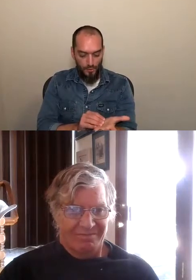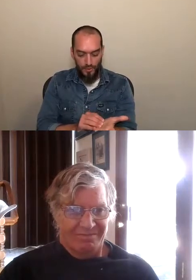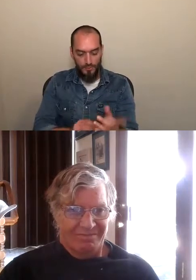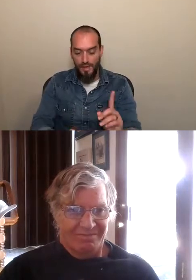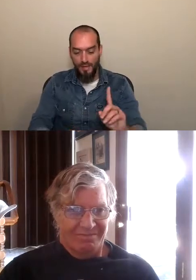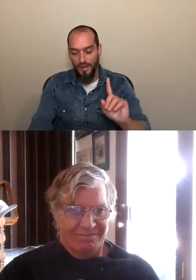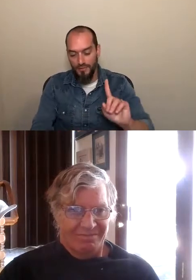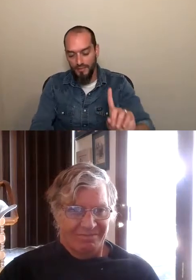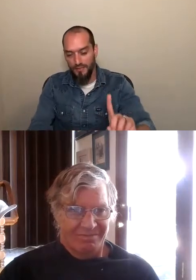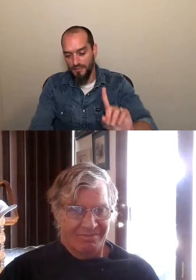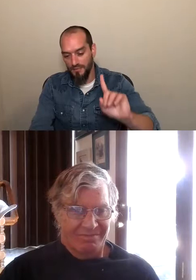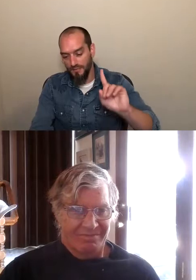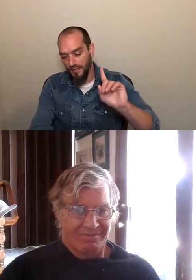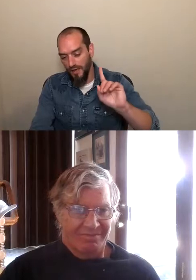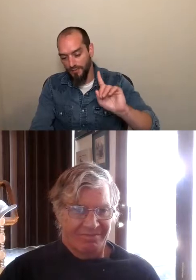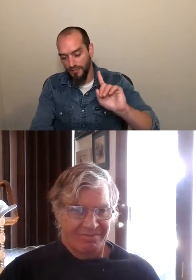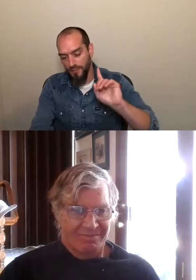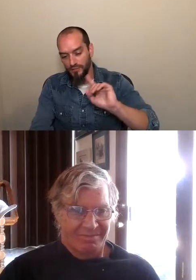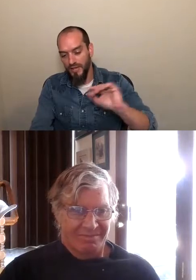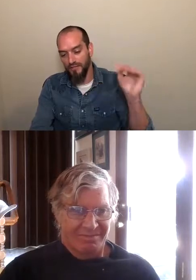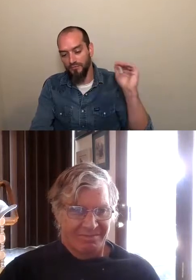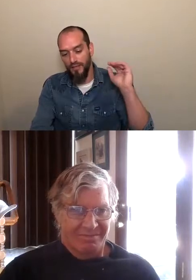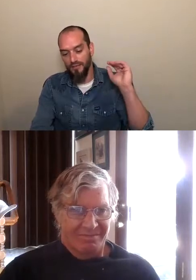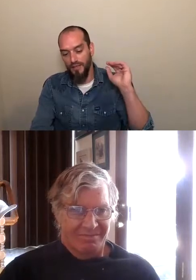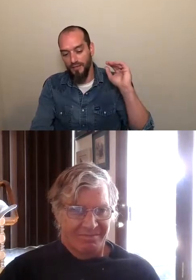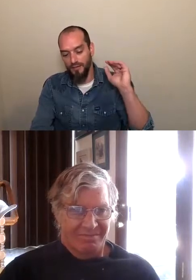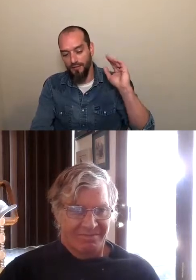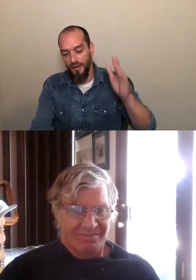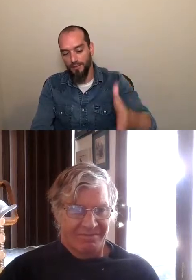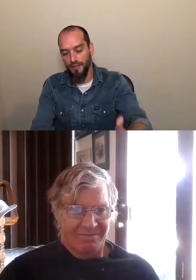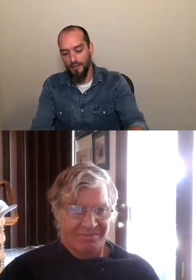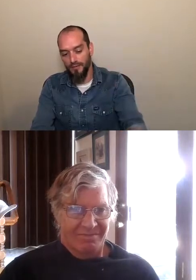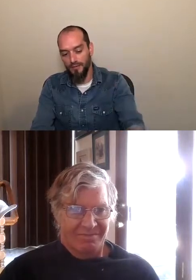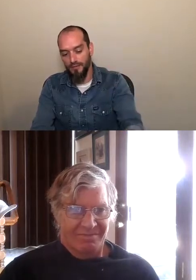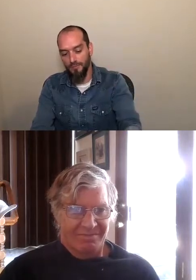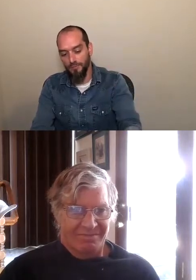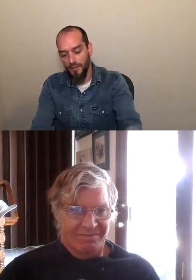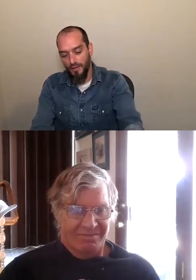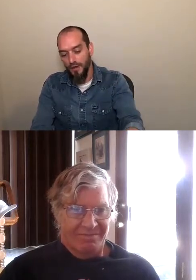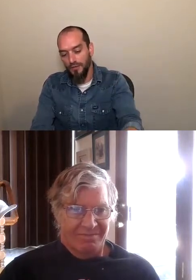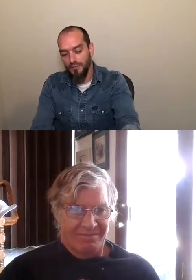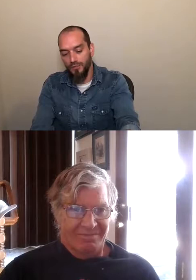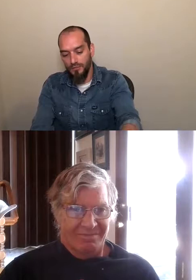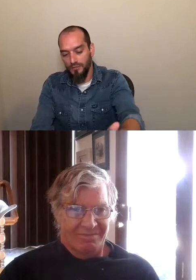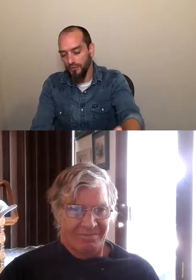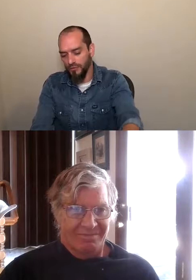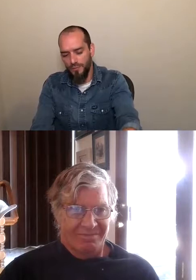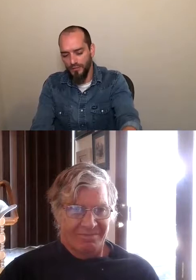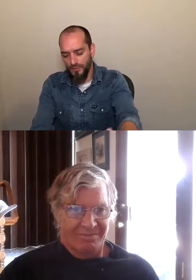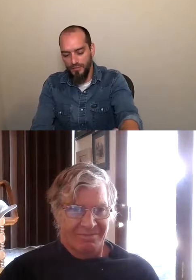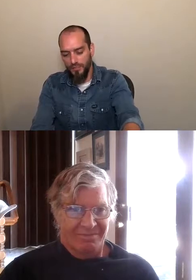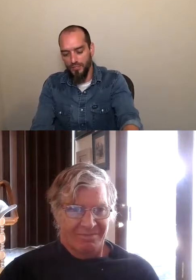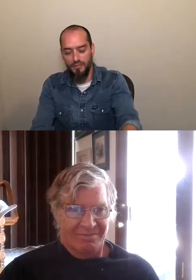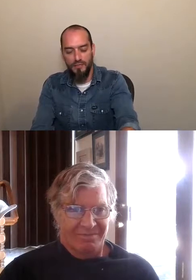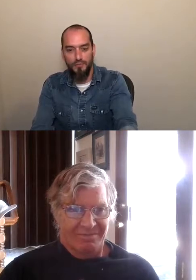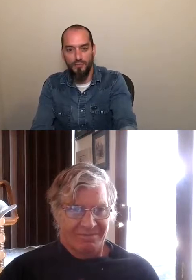and mold comes back, I'll say this, because a lot of inspectors hate the fact that there might be a consultant or an inspector